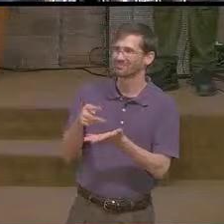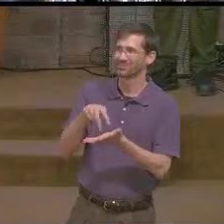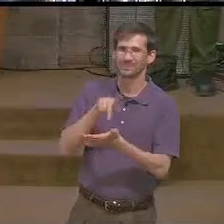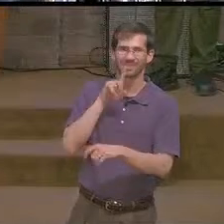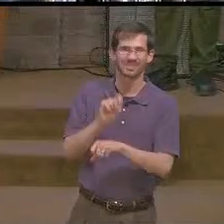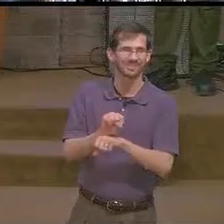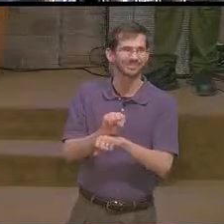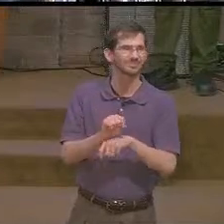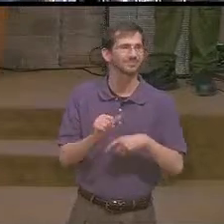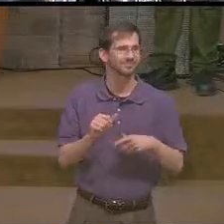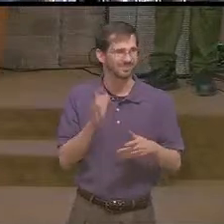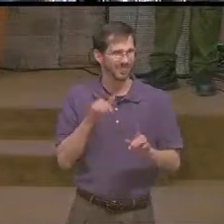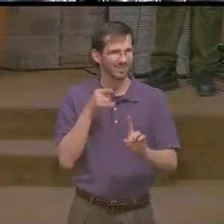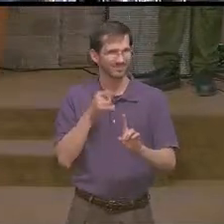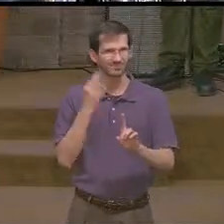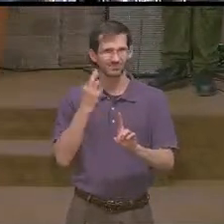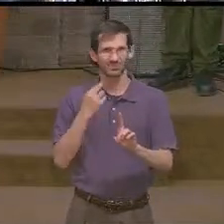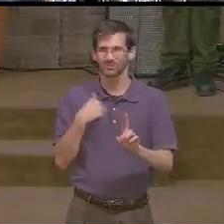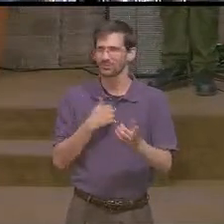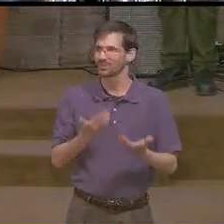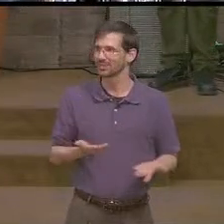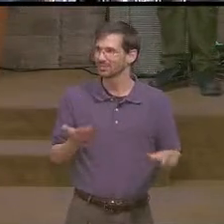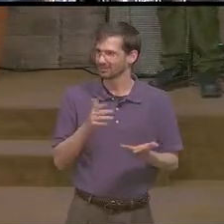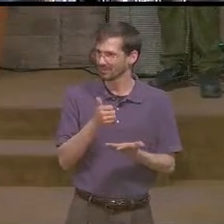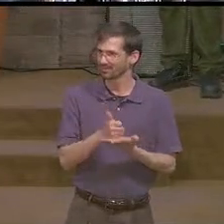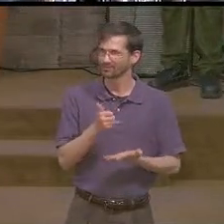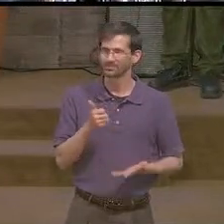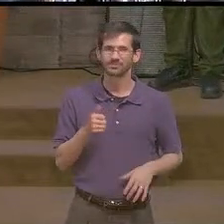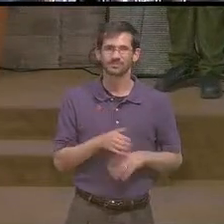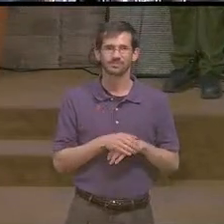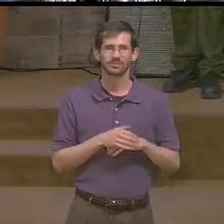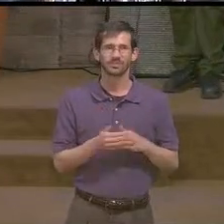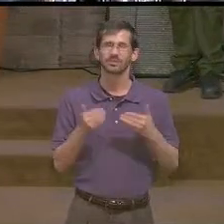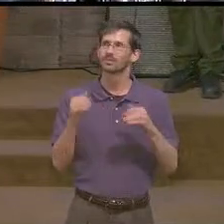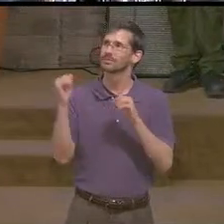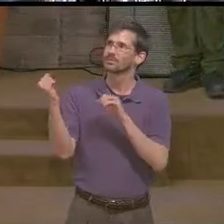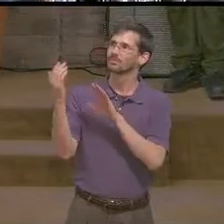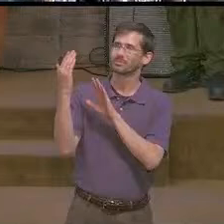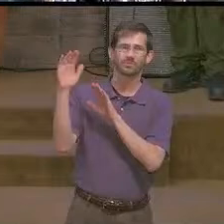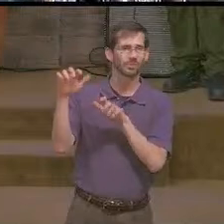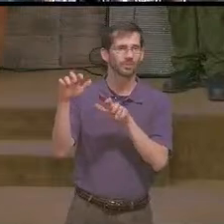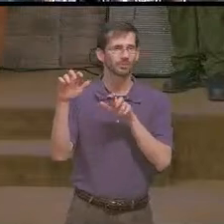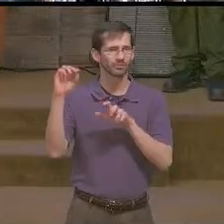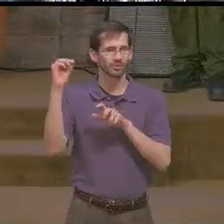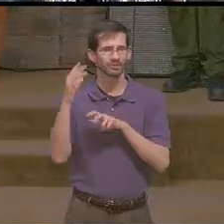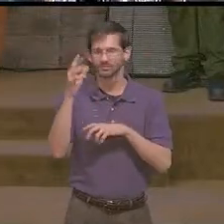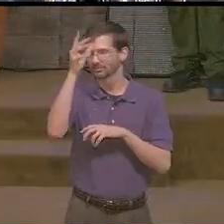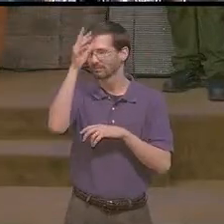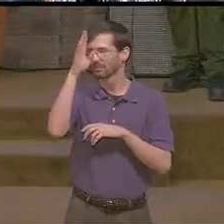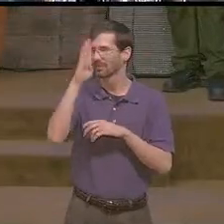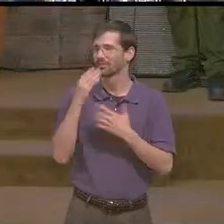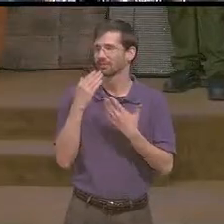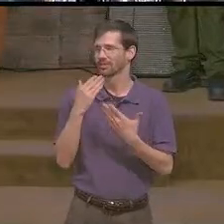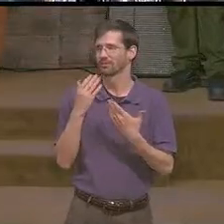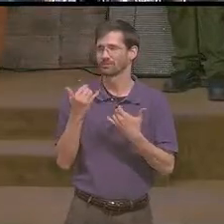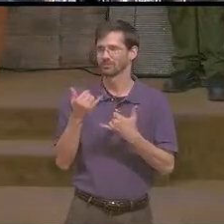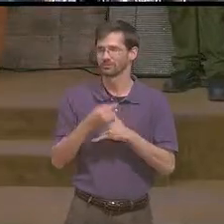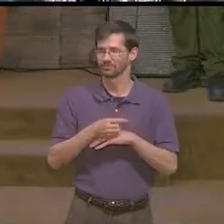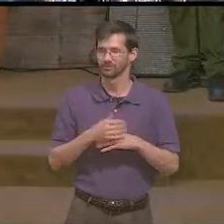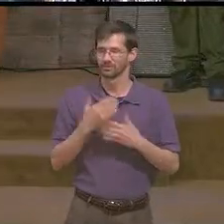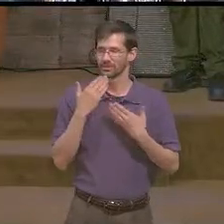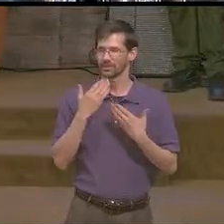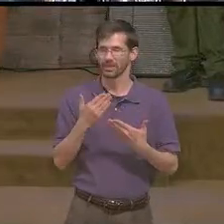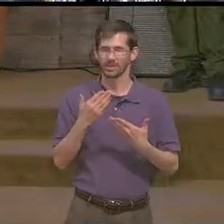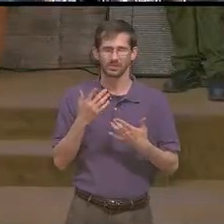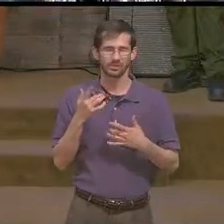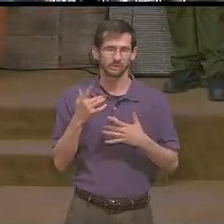Amen. That's why we're here. Amen. So let us go to the throne of grace. Father God, we just thank you for this day, Lord. We thank you again for life, health,